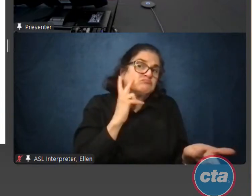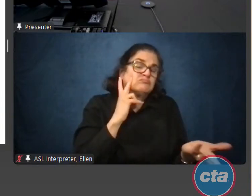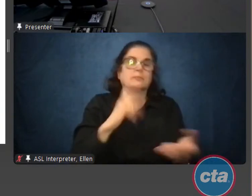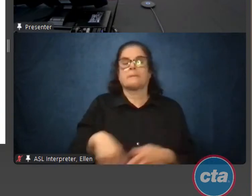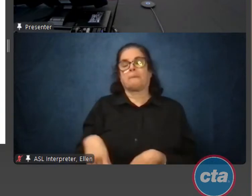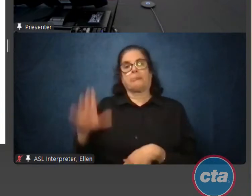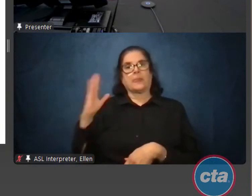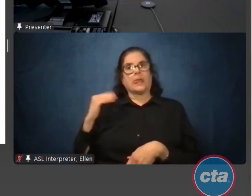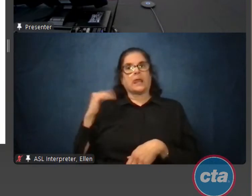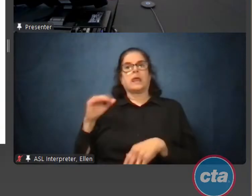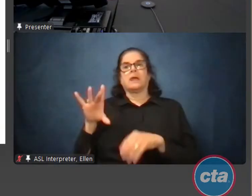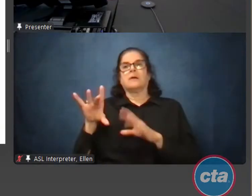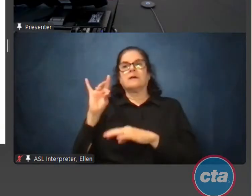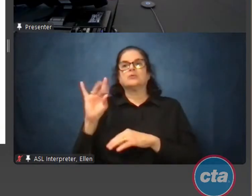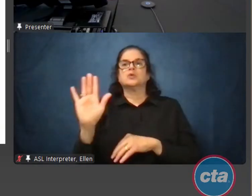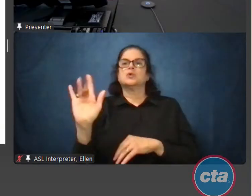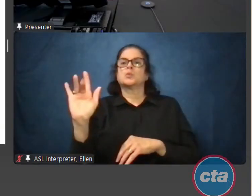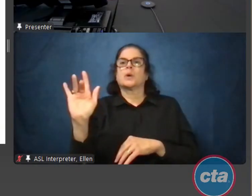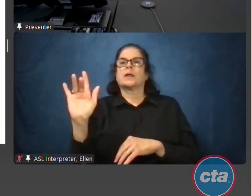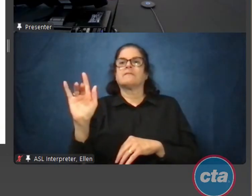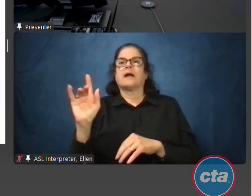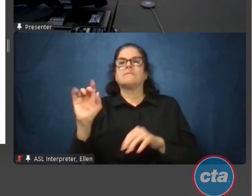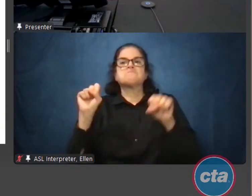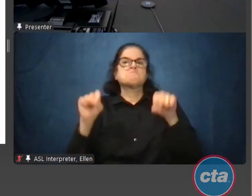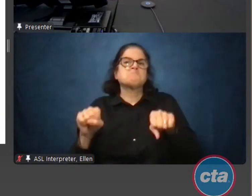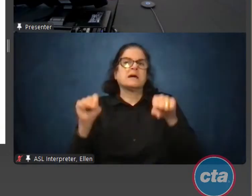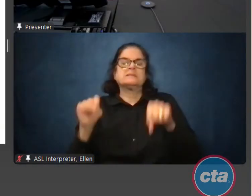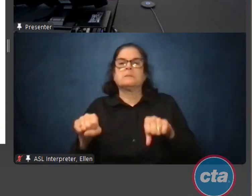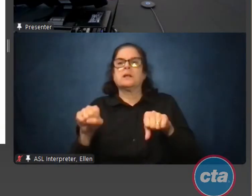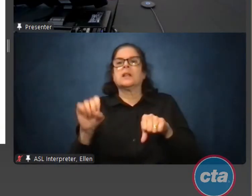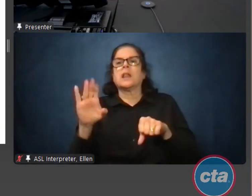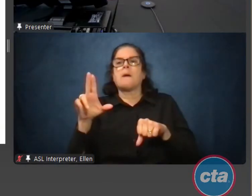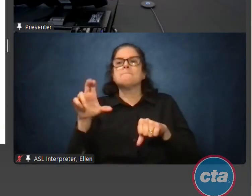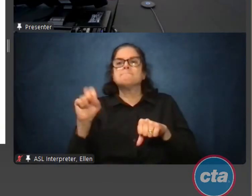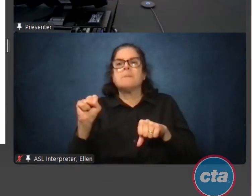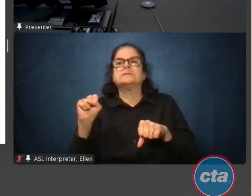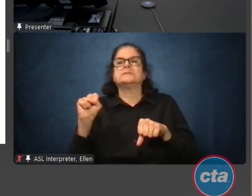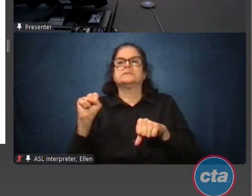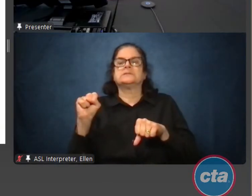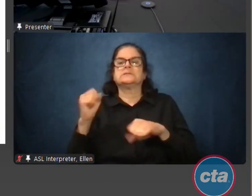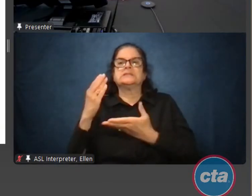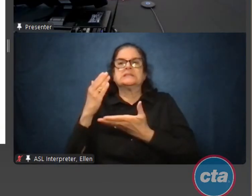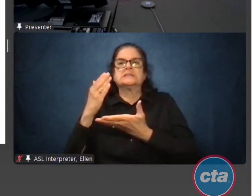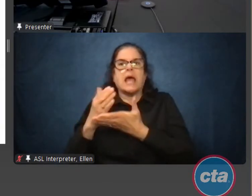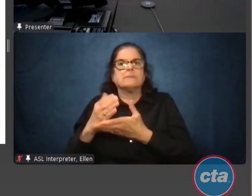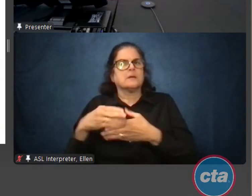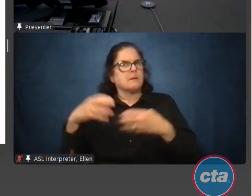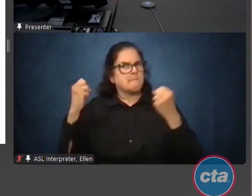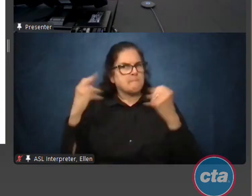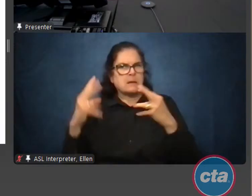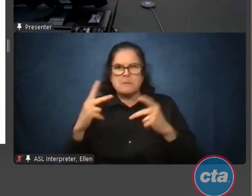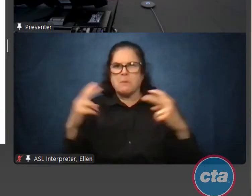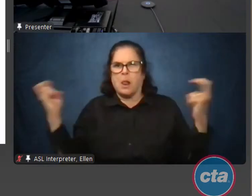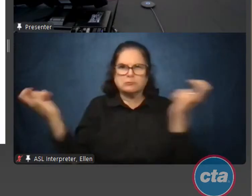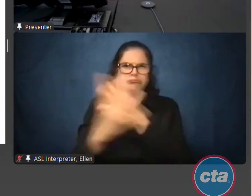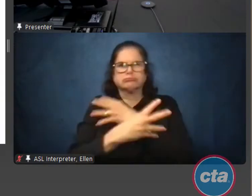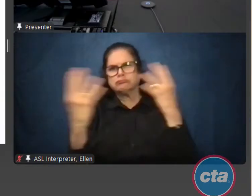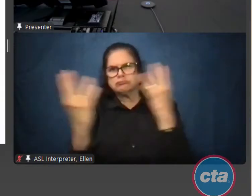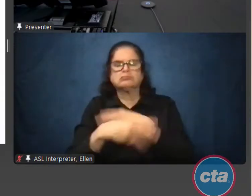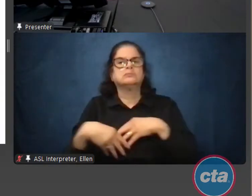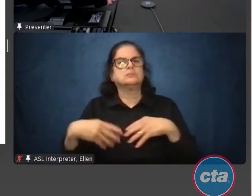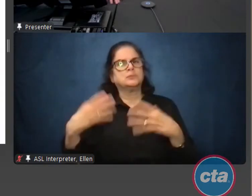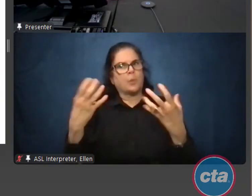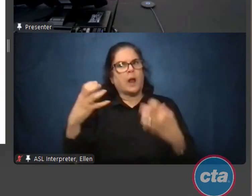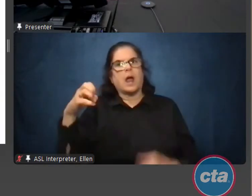Initially, we had identified 25 potential high ridership bus stops throughout the city. We prioritized equity. We wanted to make sure we